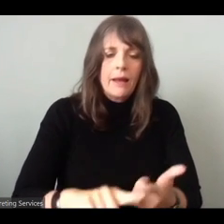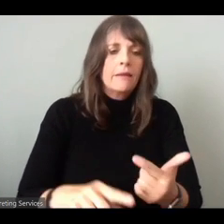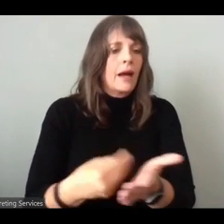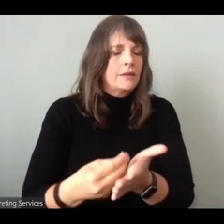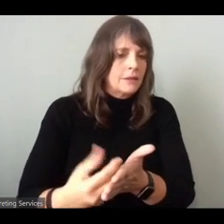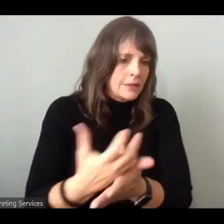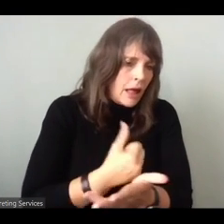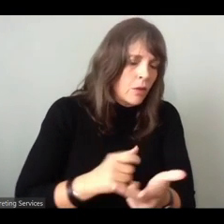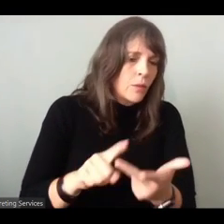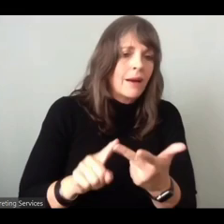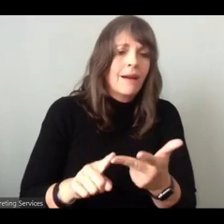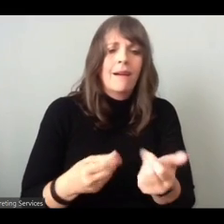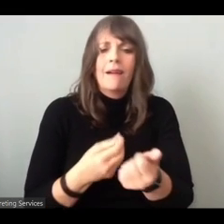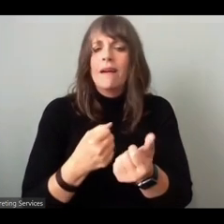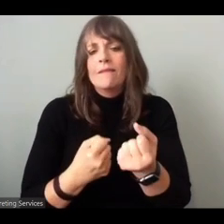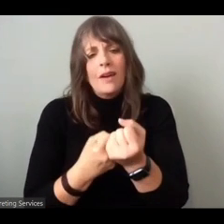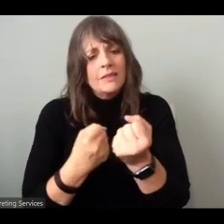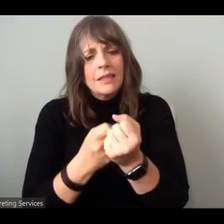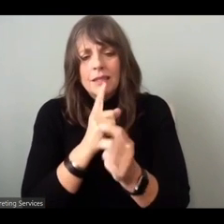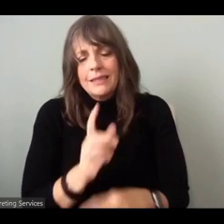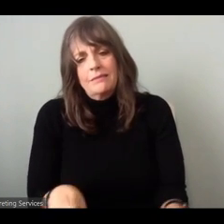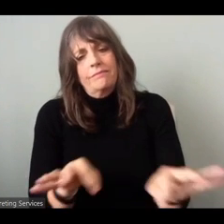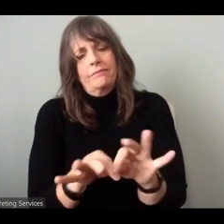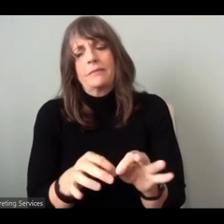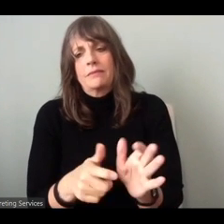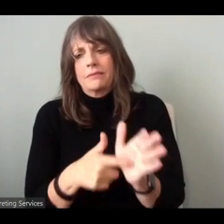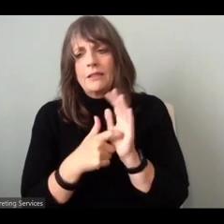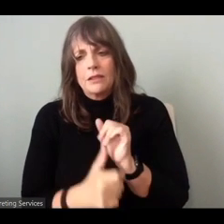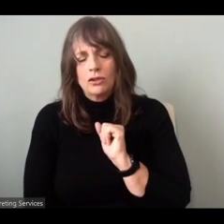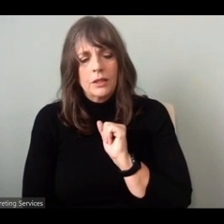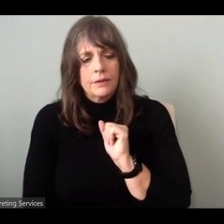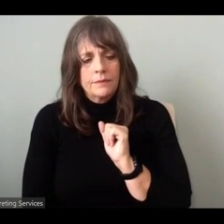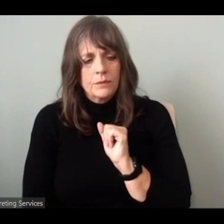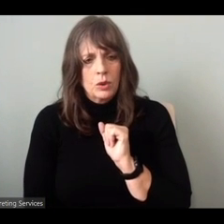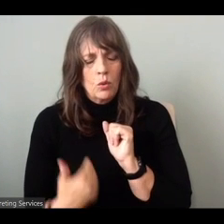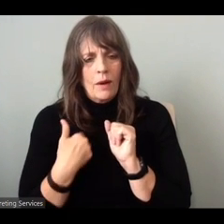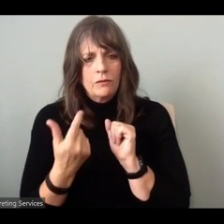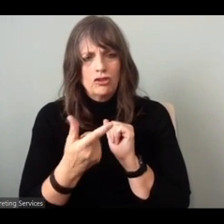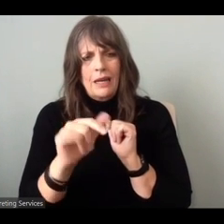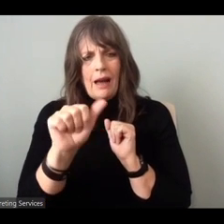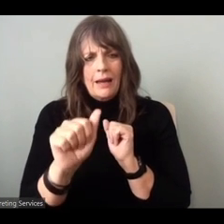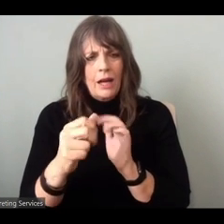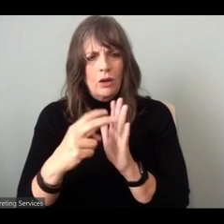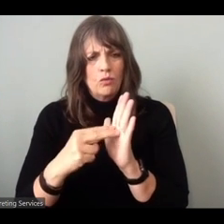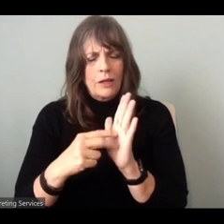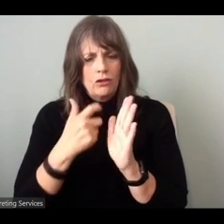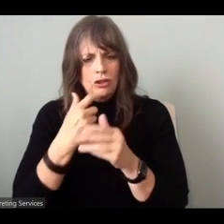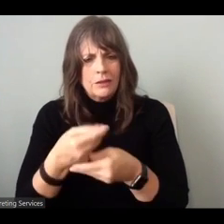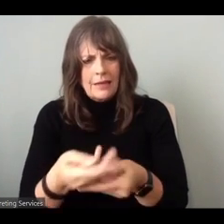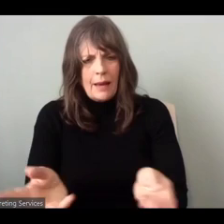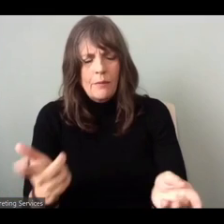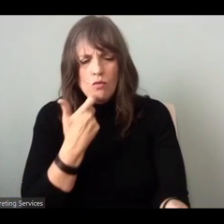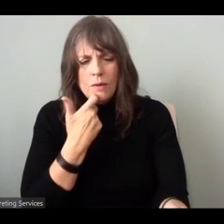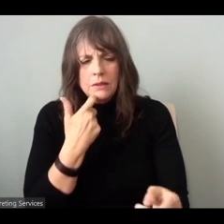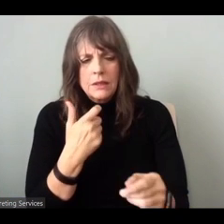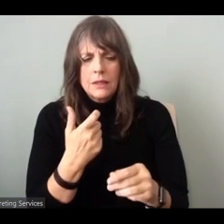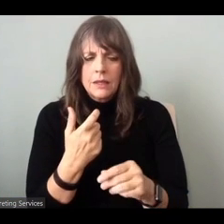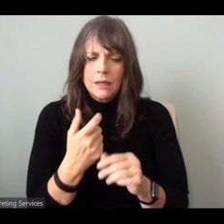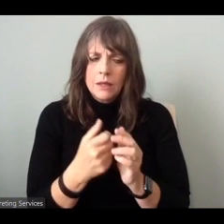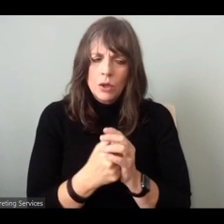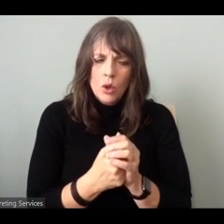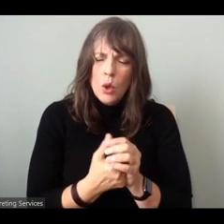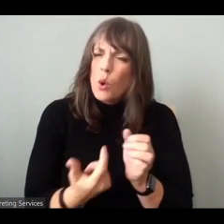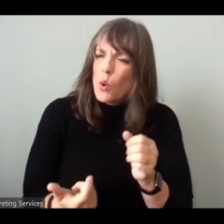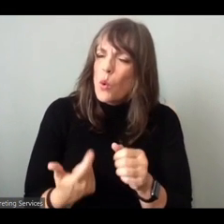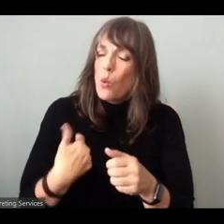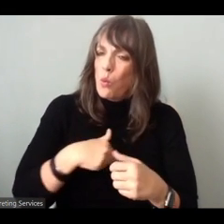reserves is necessary. We have an article in the GIA Reader that just came out a little while ago that explains that as we've recovered from